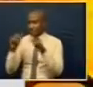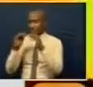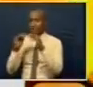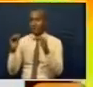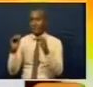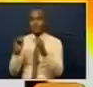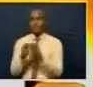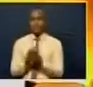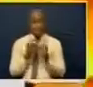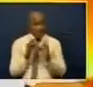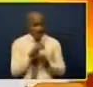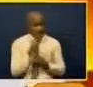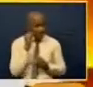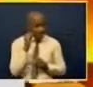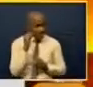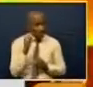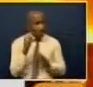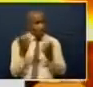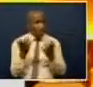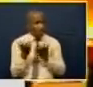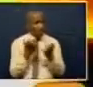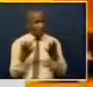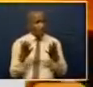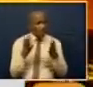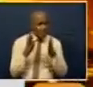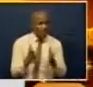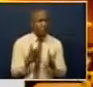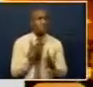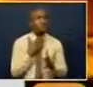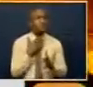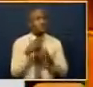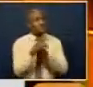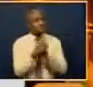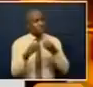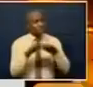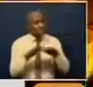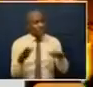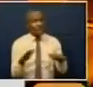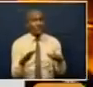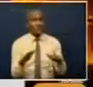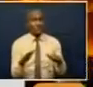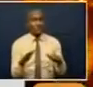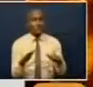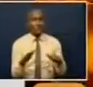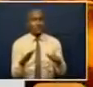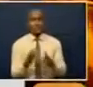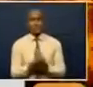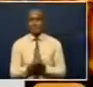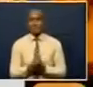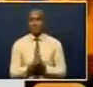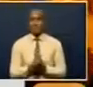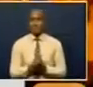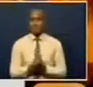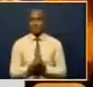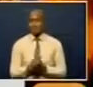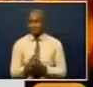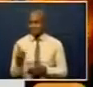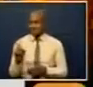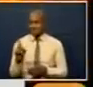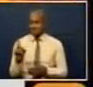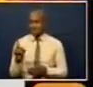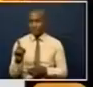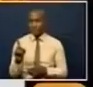a political thing, or some businessman wanting to grab some land or we won't let it happen. We've